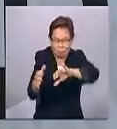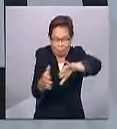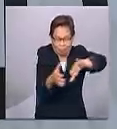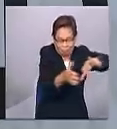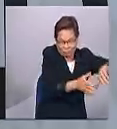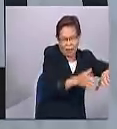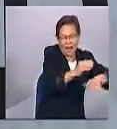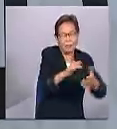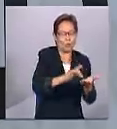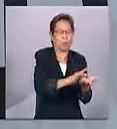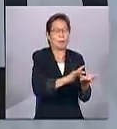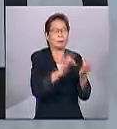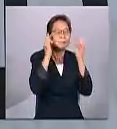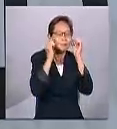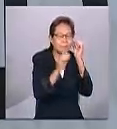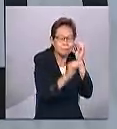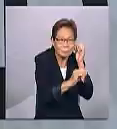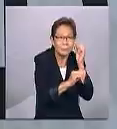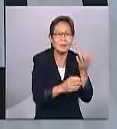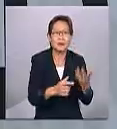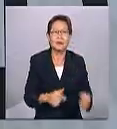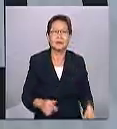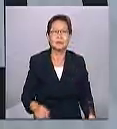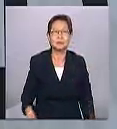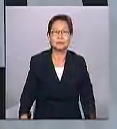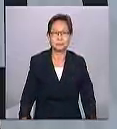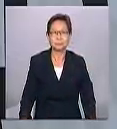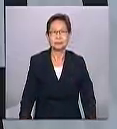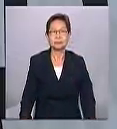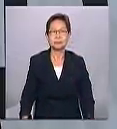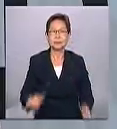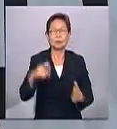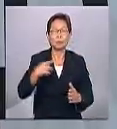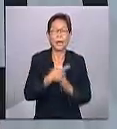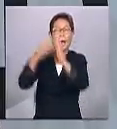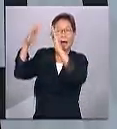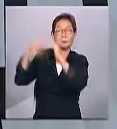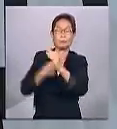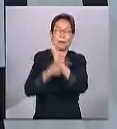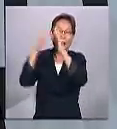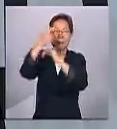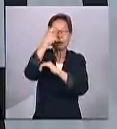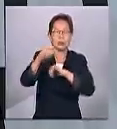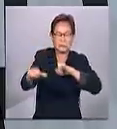we treat them. So we shouldn't worry about this slight spike? It's expected because of our